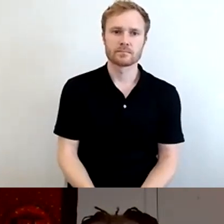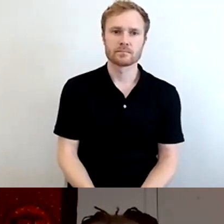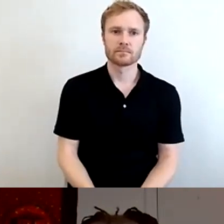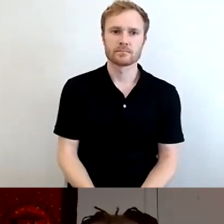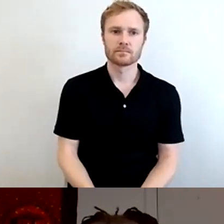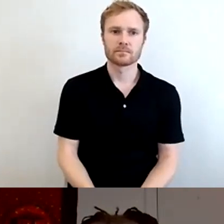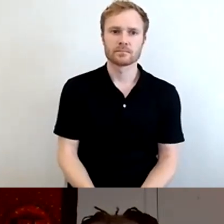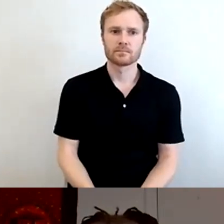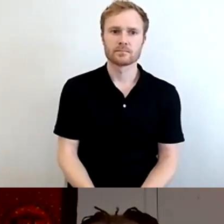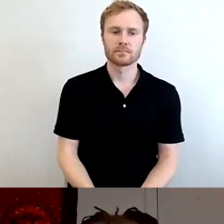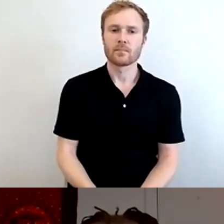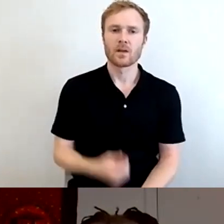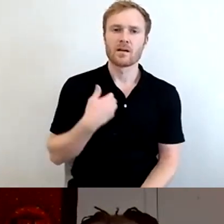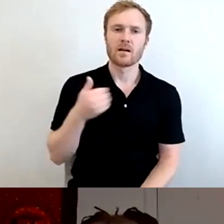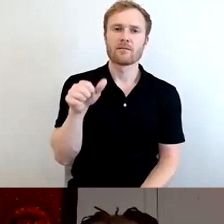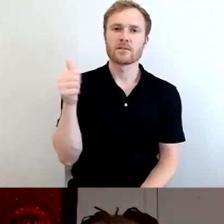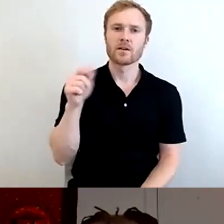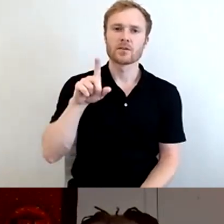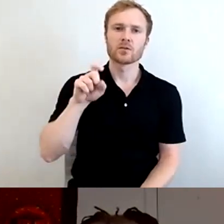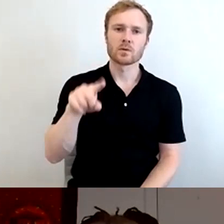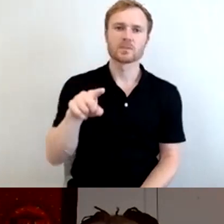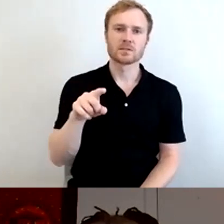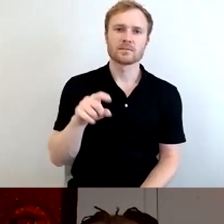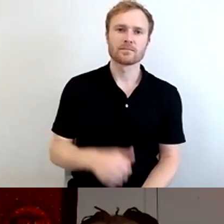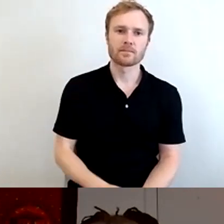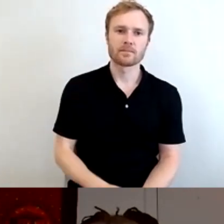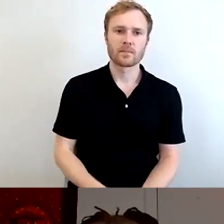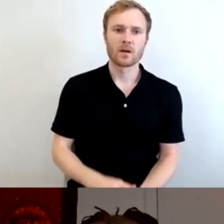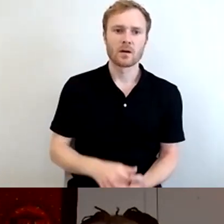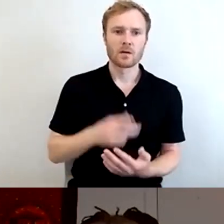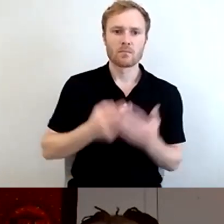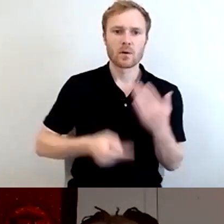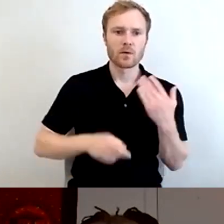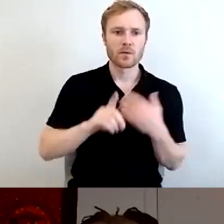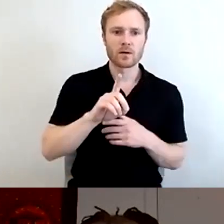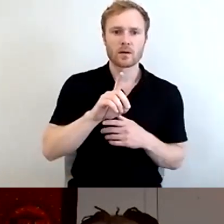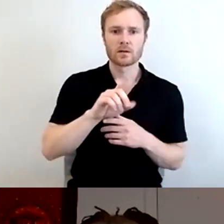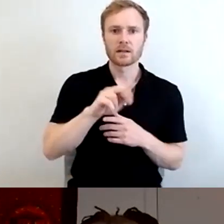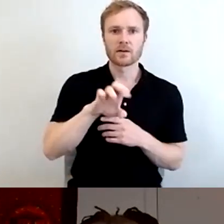So I have another question I'm gonna ask to both Darren and to Rashod.